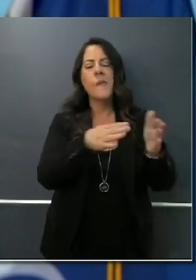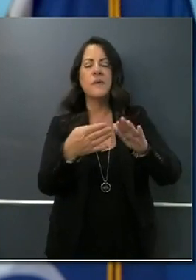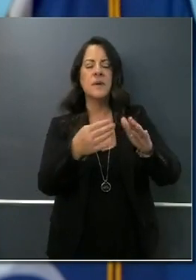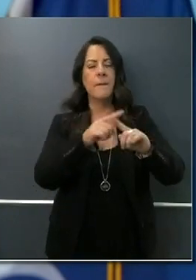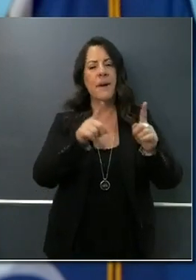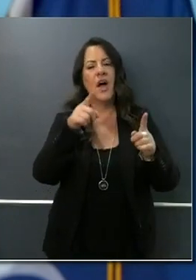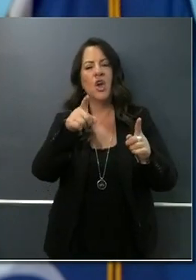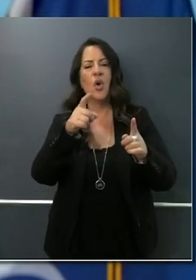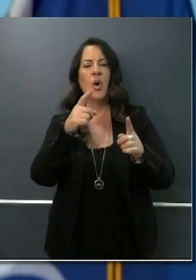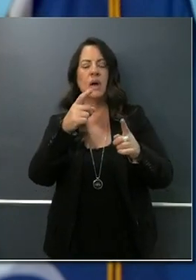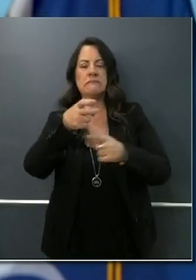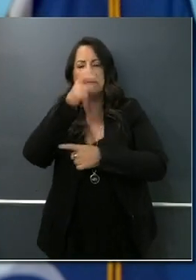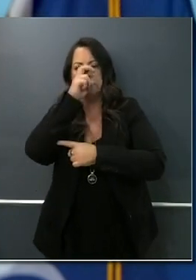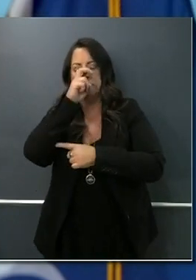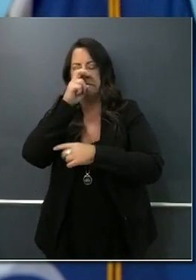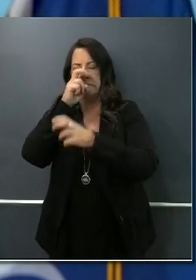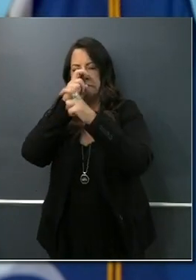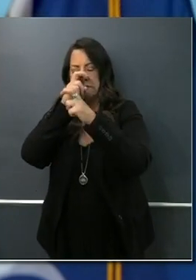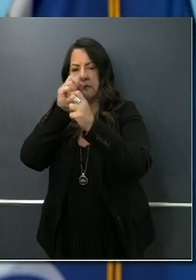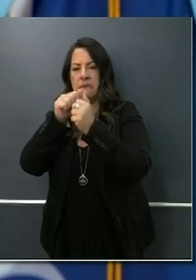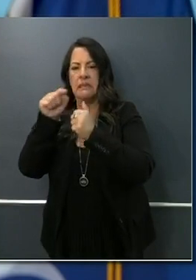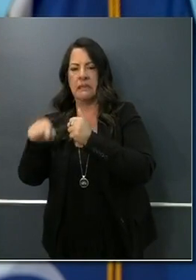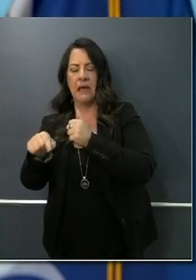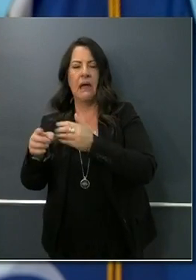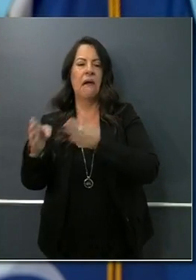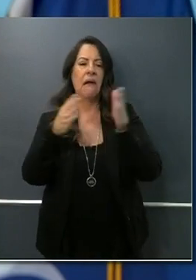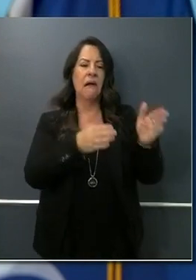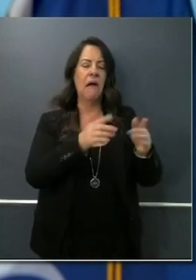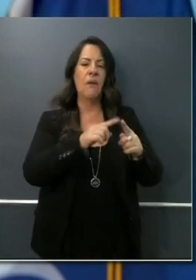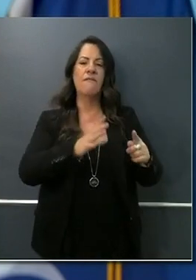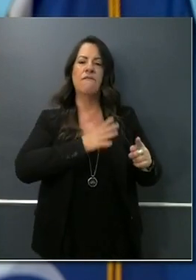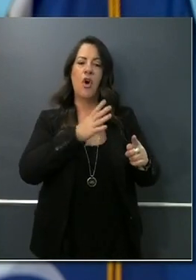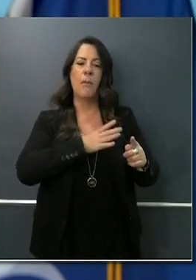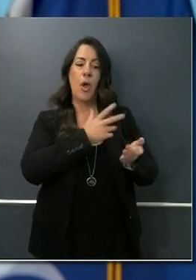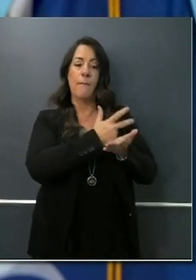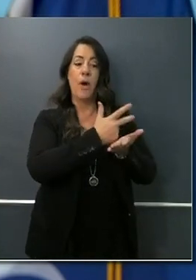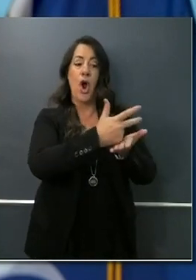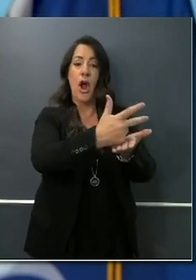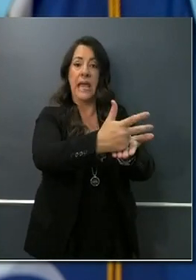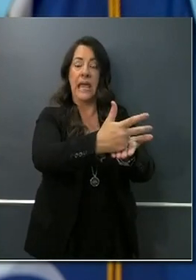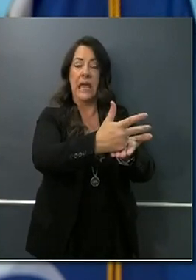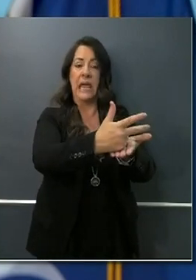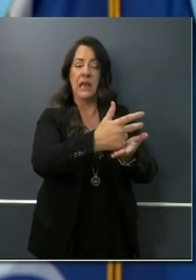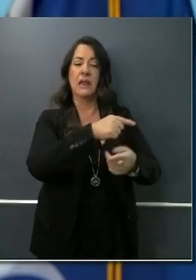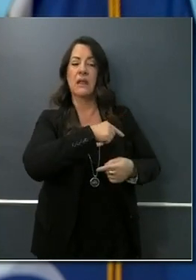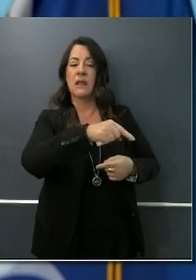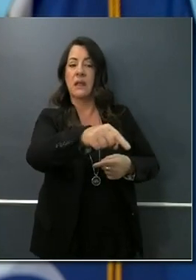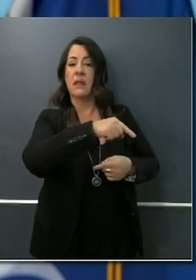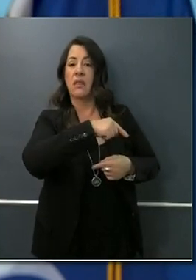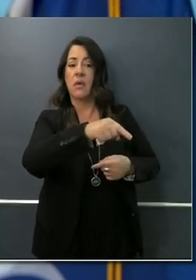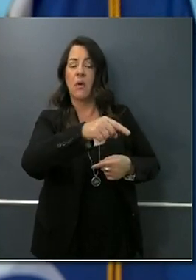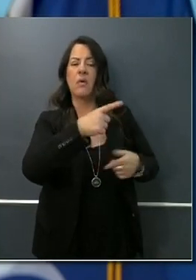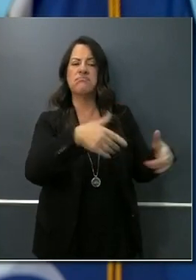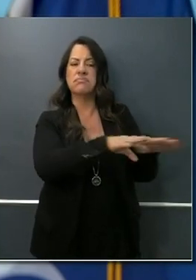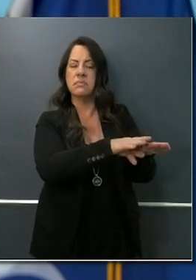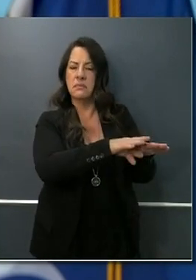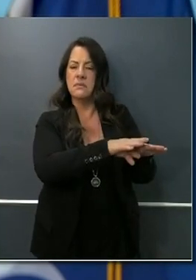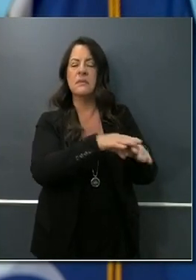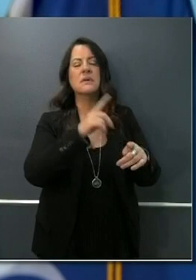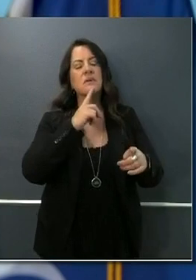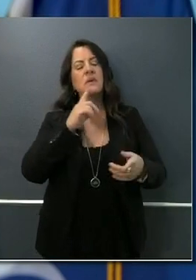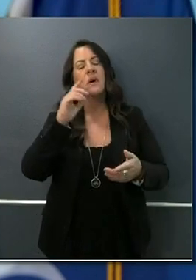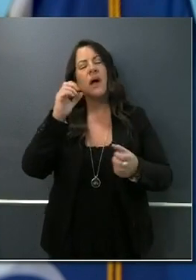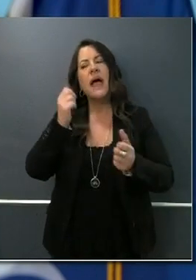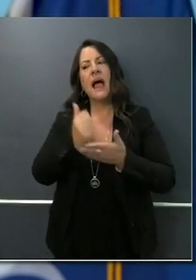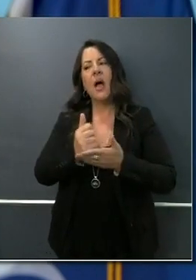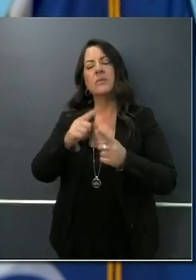the parking restrictions even beyond the formal parking areas. You begin to further the